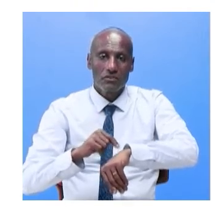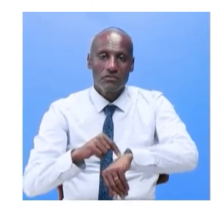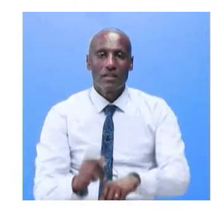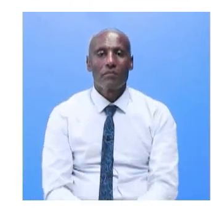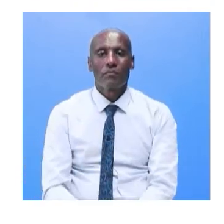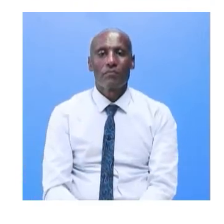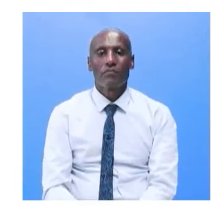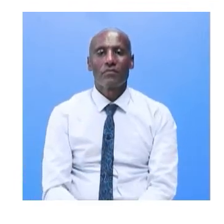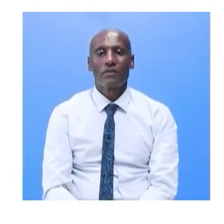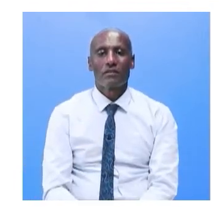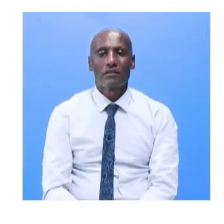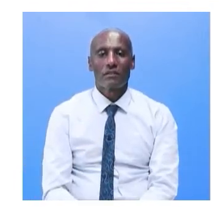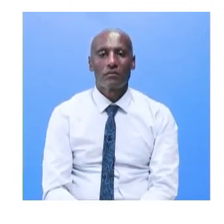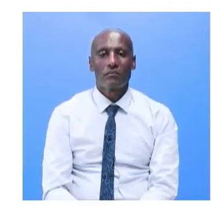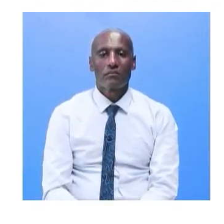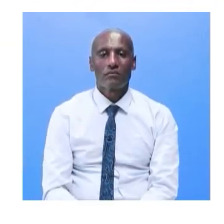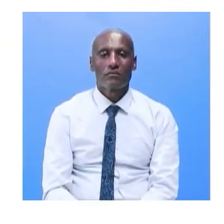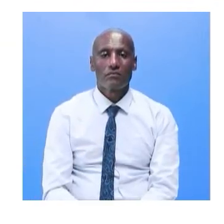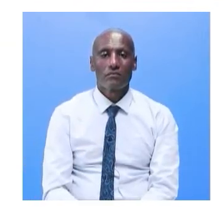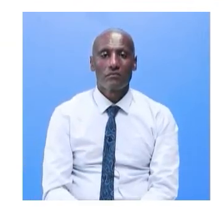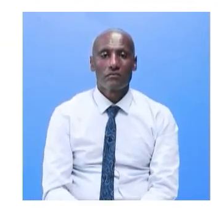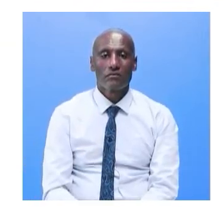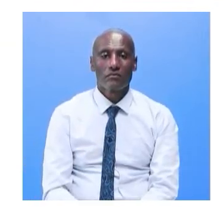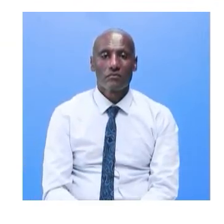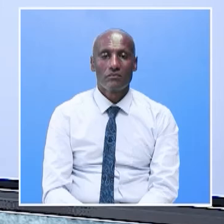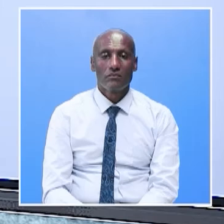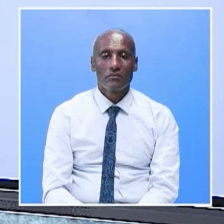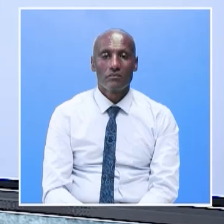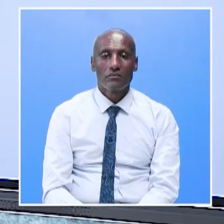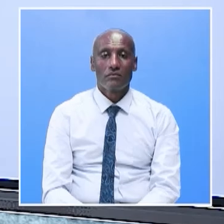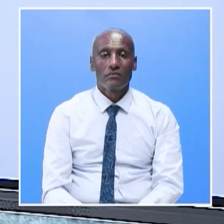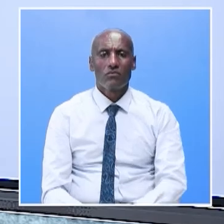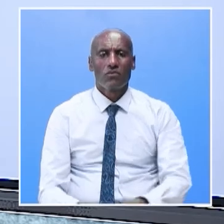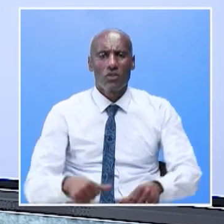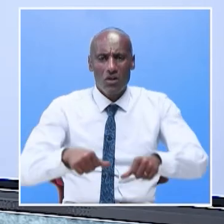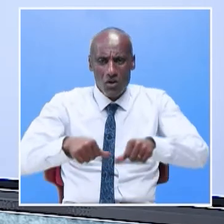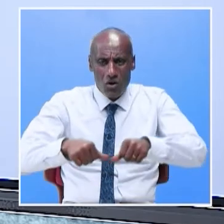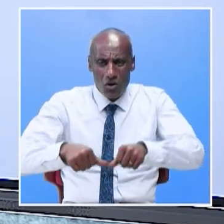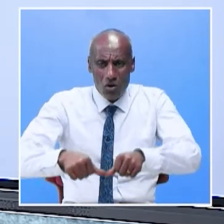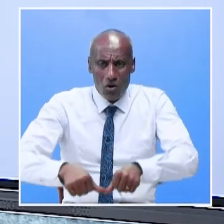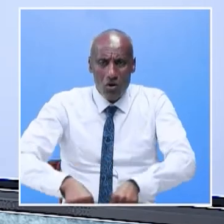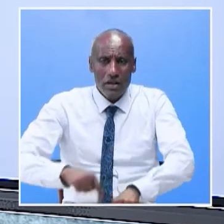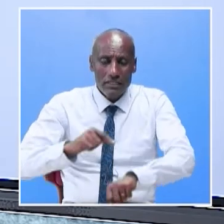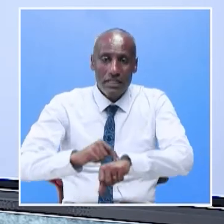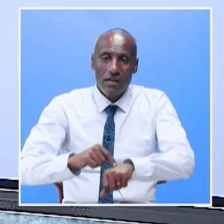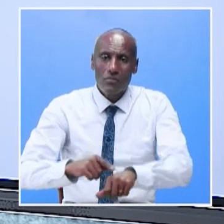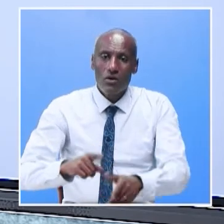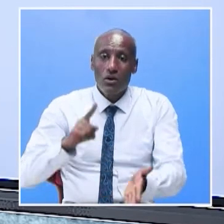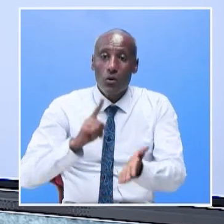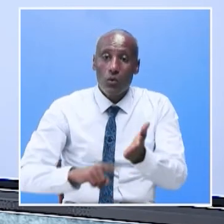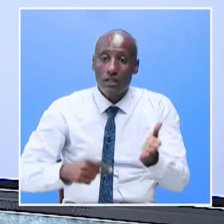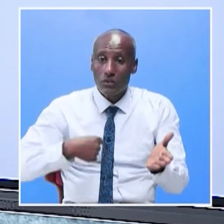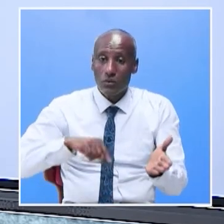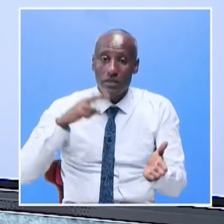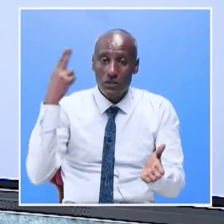period of what? Time. For long period of time, what can we use?